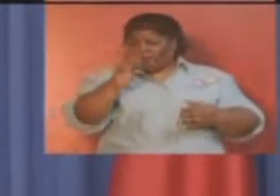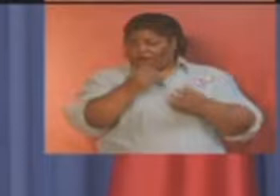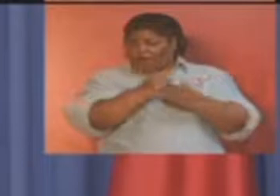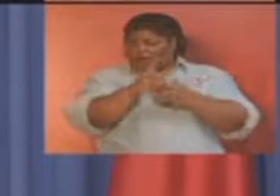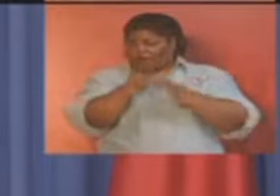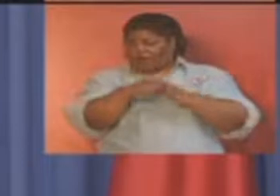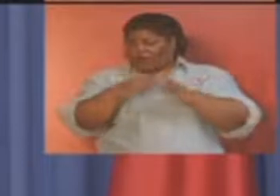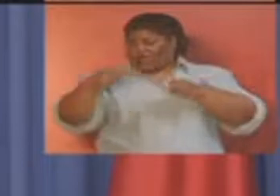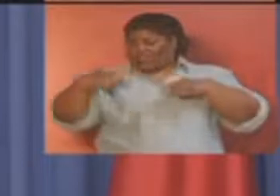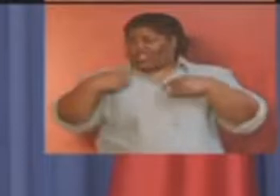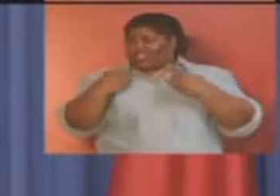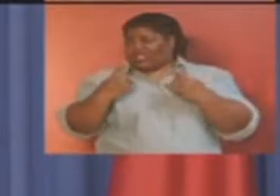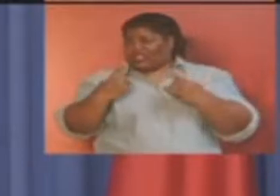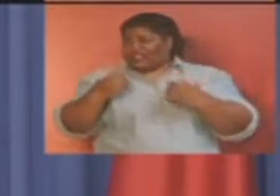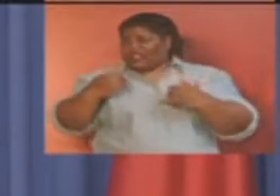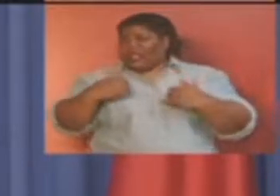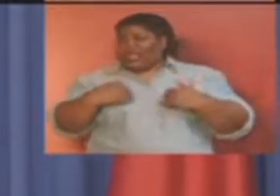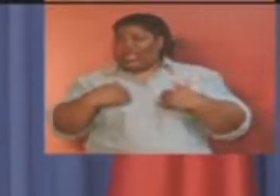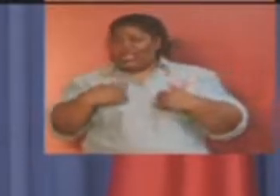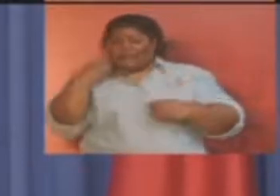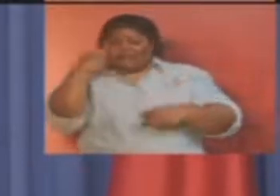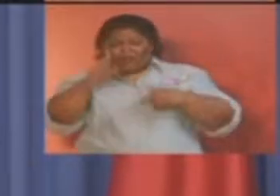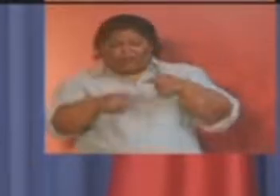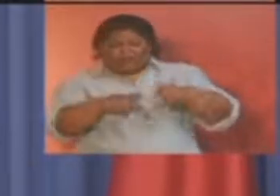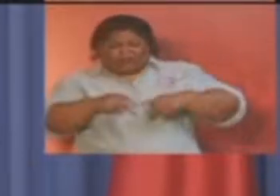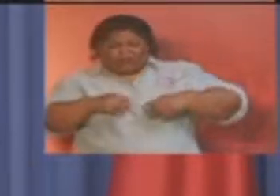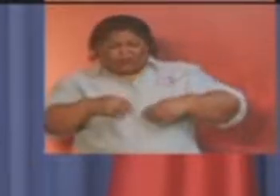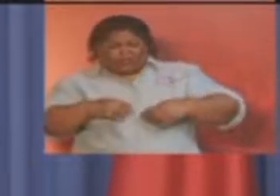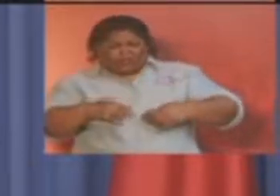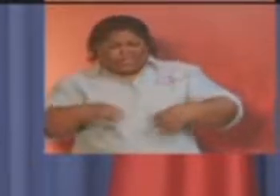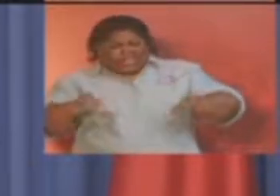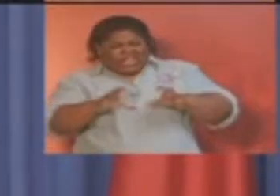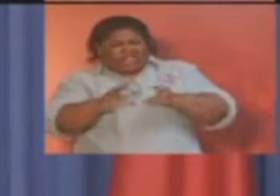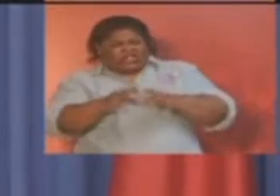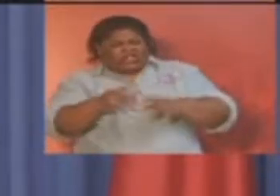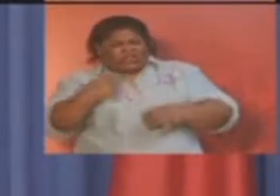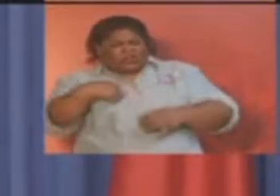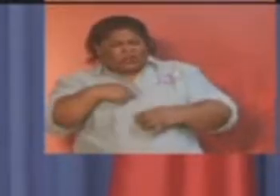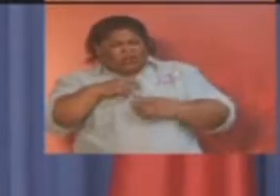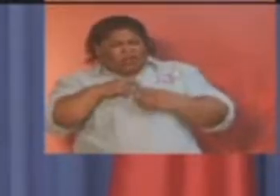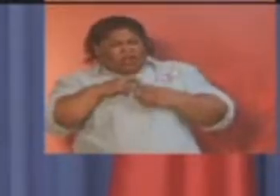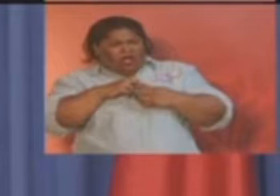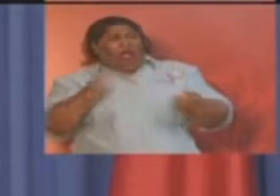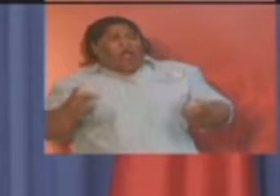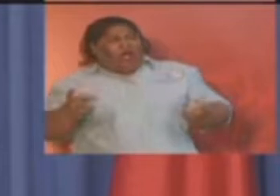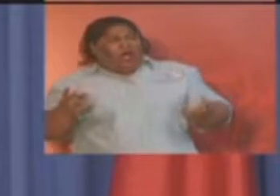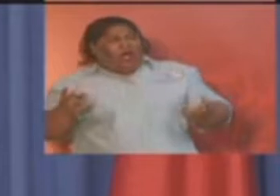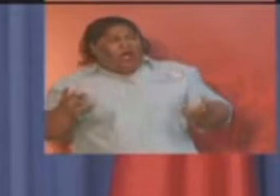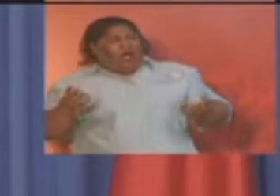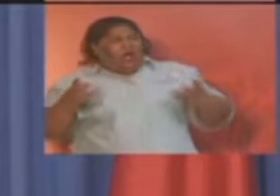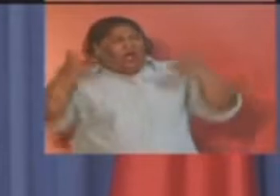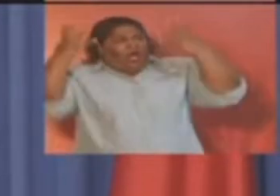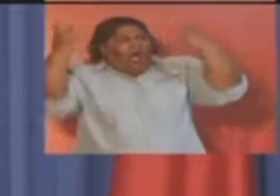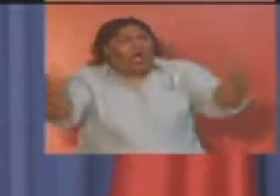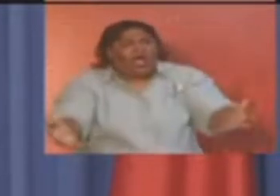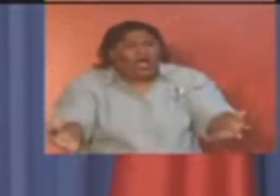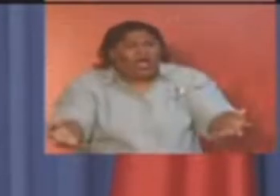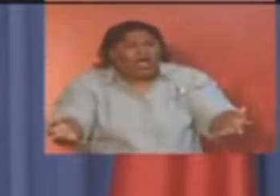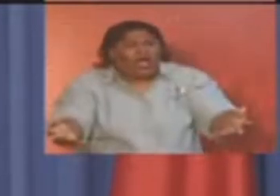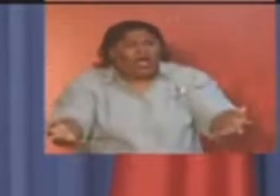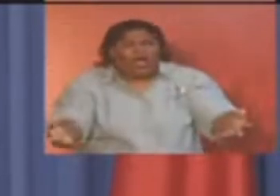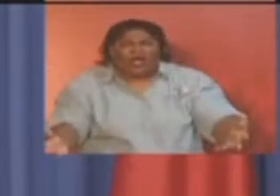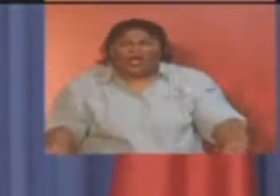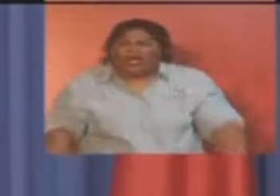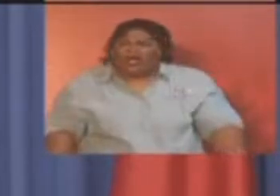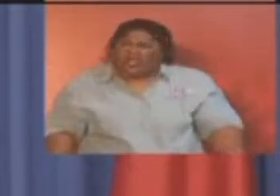hours, we've had some type of behavior that concerned us, where we had said certain discount stores, those